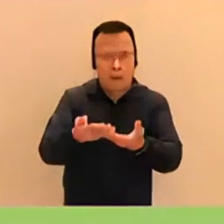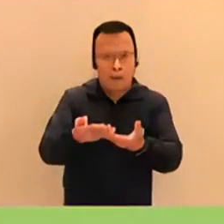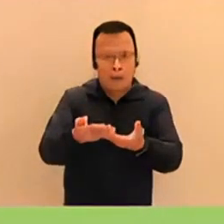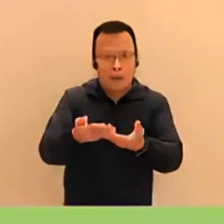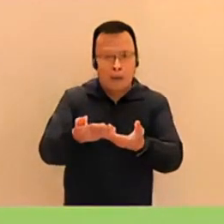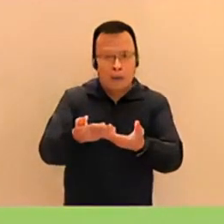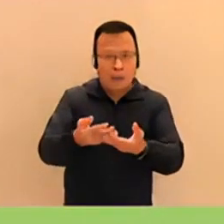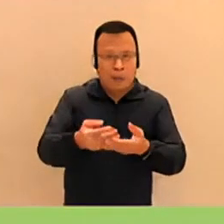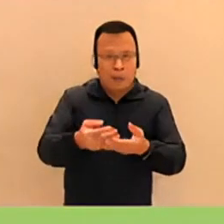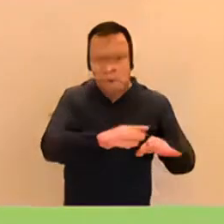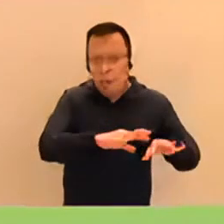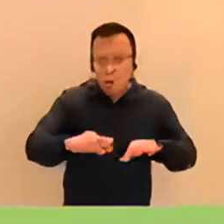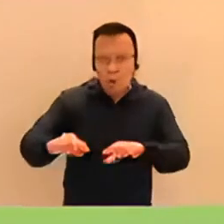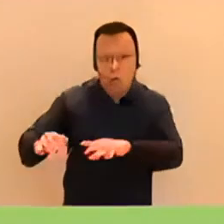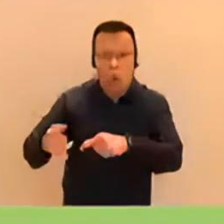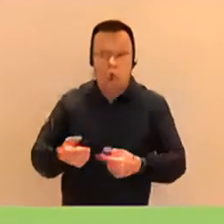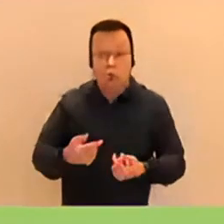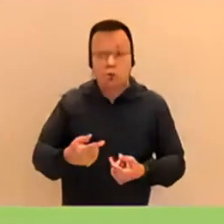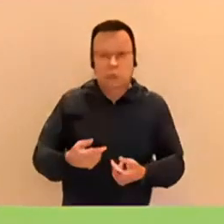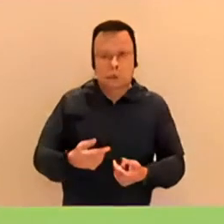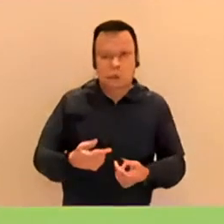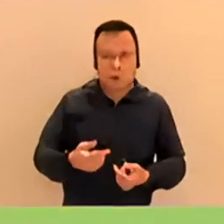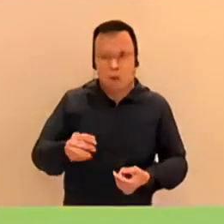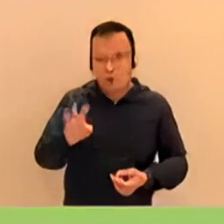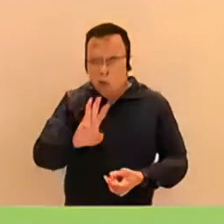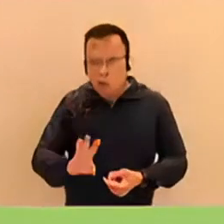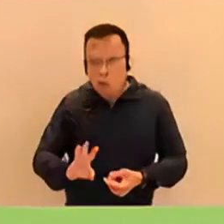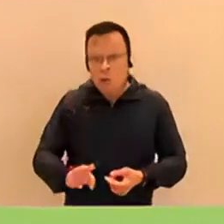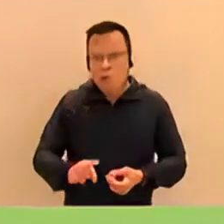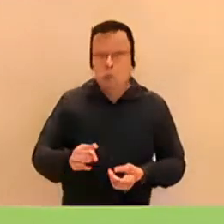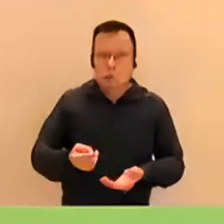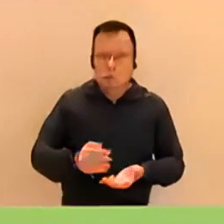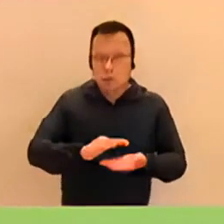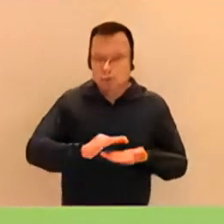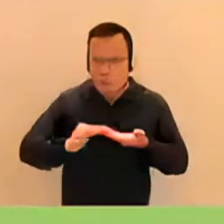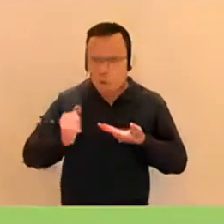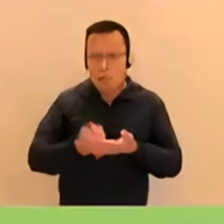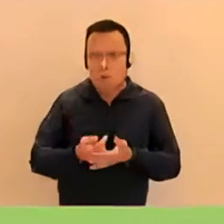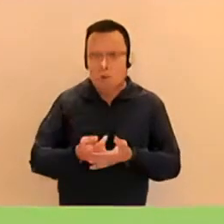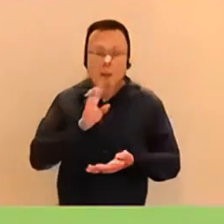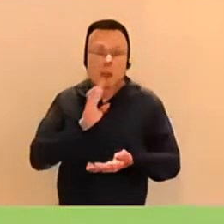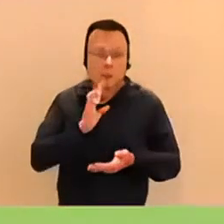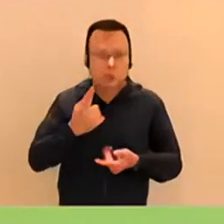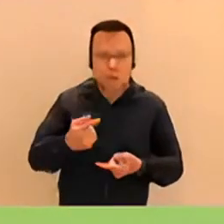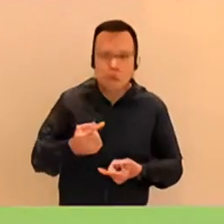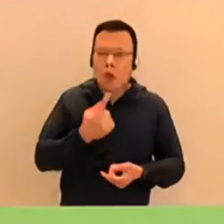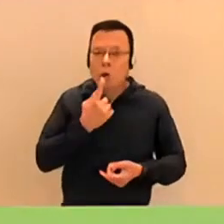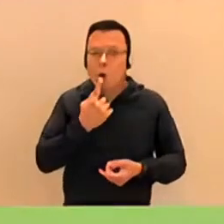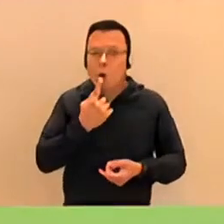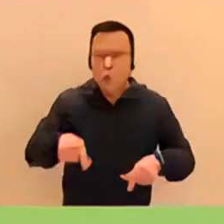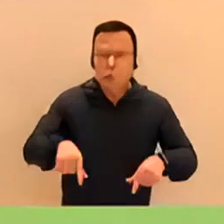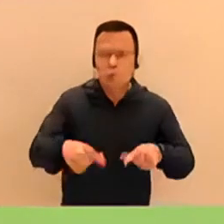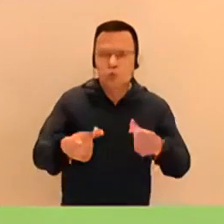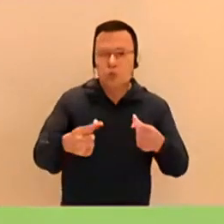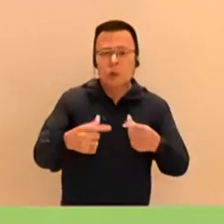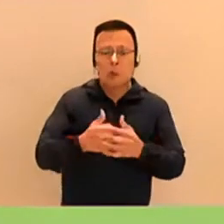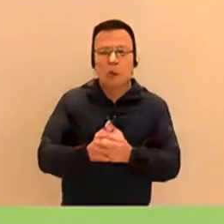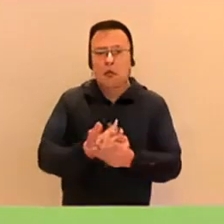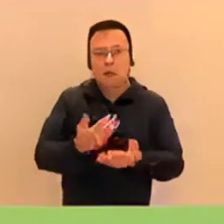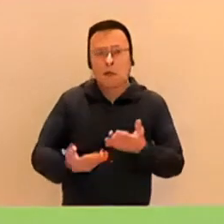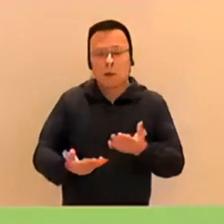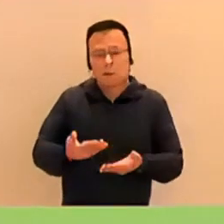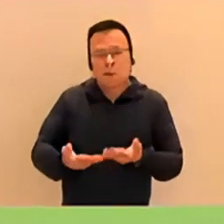rough surface for allowing organic matters and algae to attach and grow. Now, some of them can